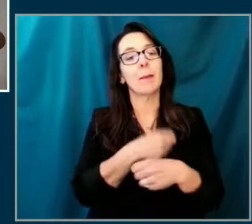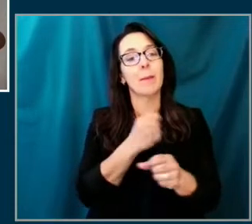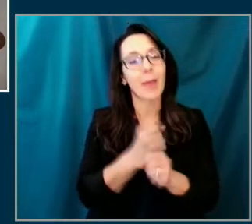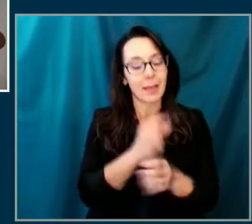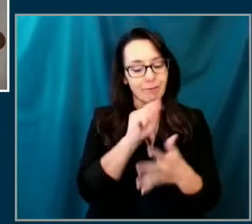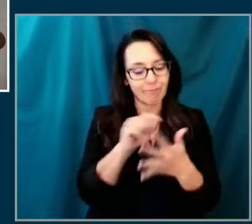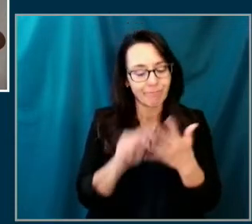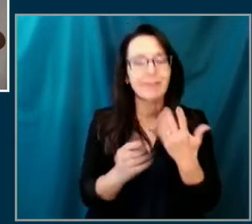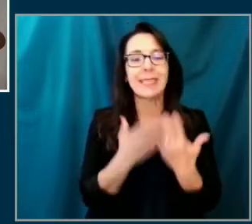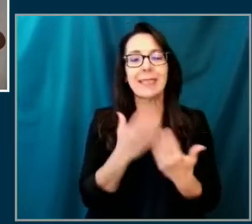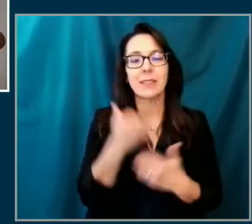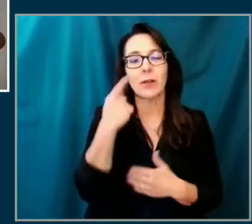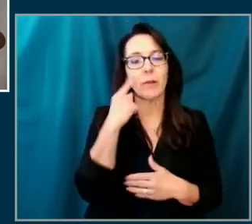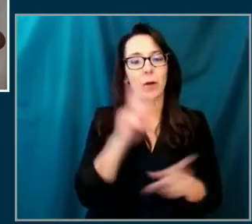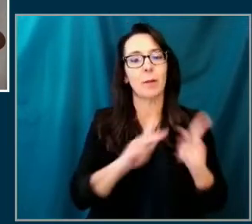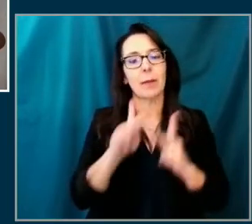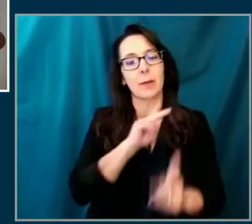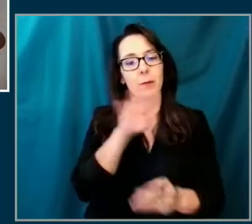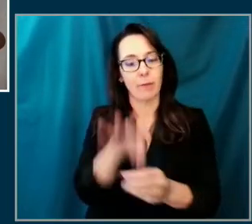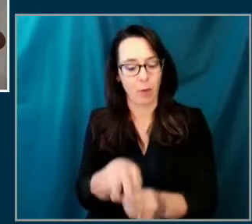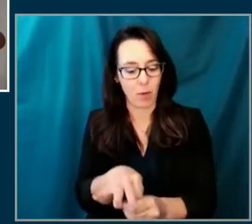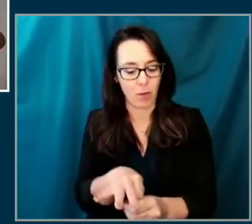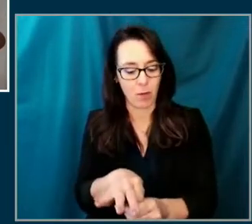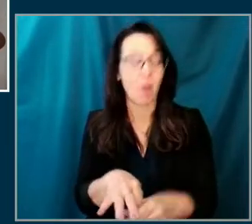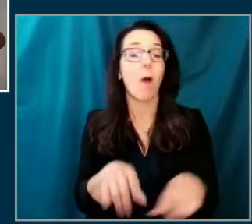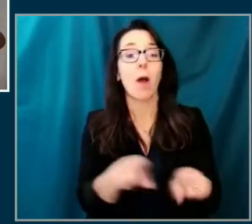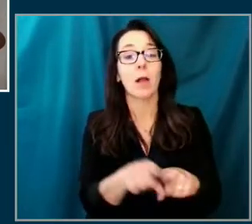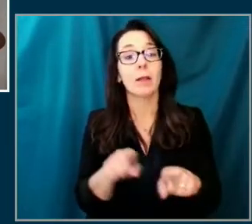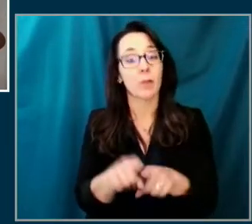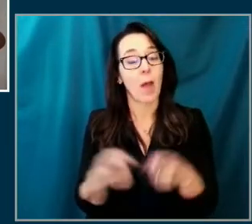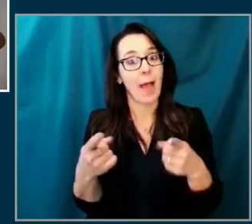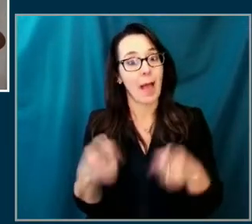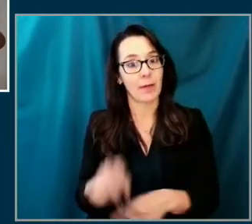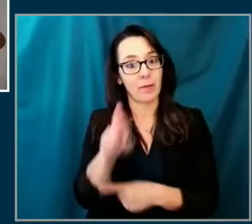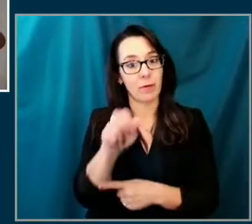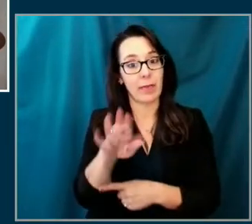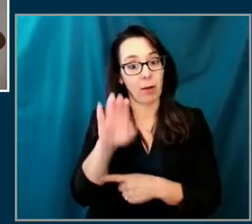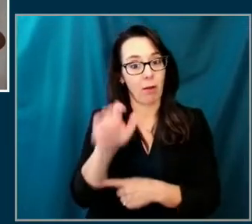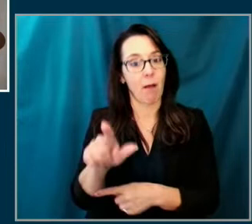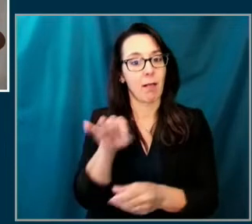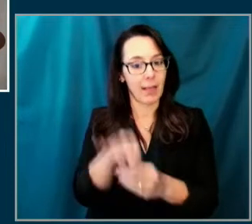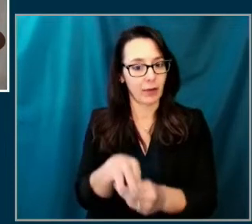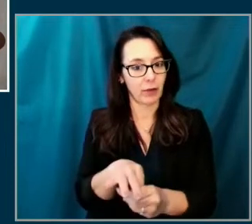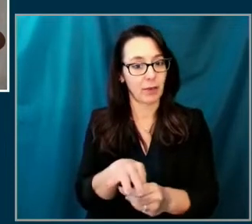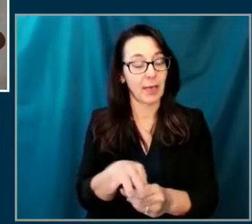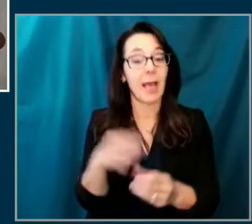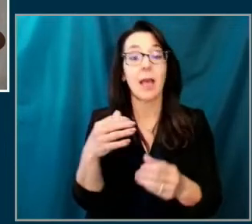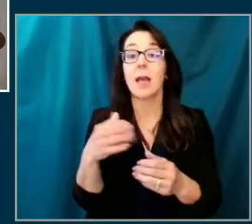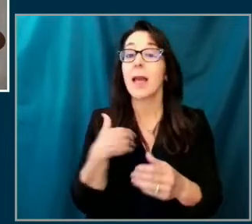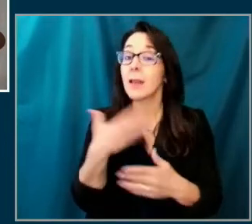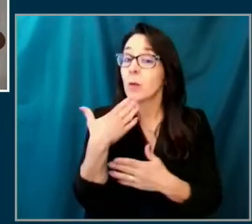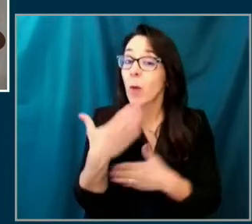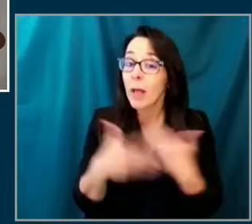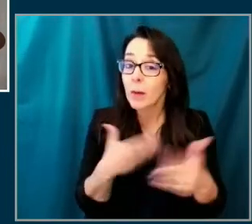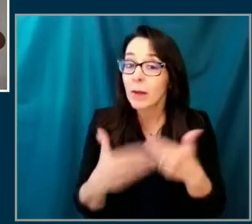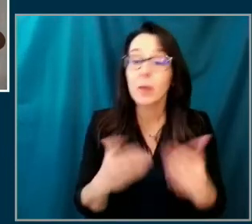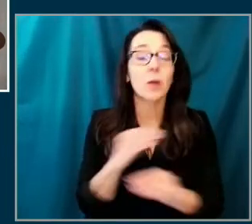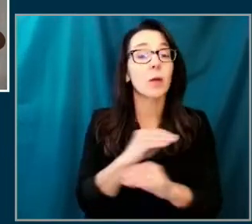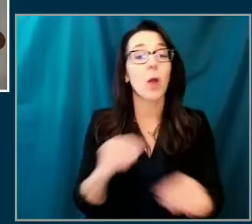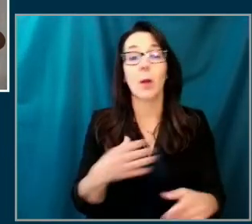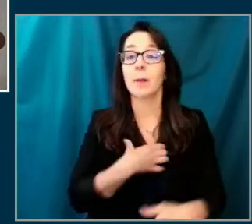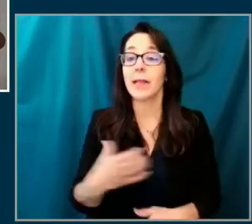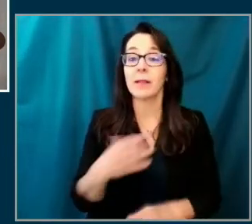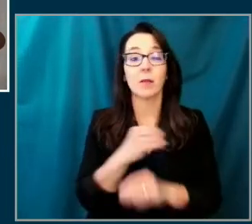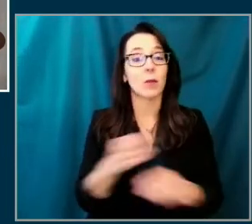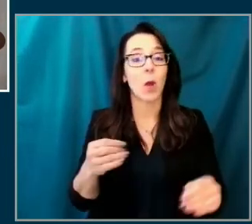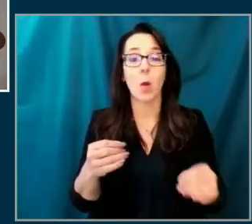record turnout in our recall election. And it was so well done that we have had no complaints, no lawsuits, no misinformation, no attacks as